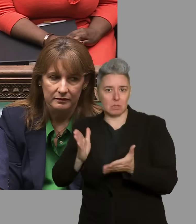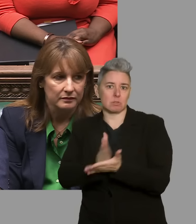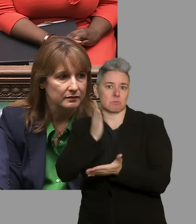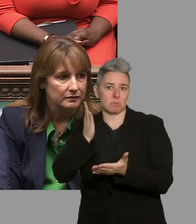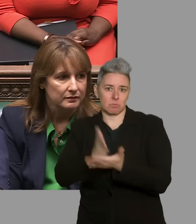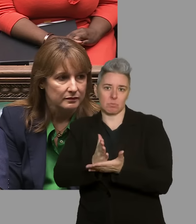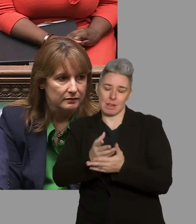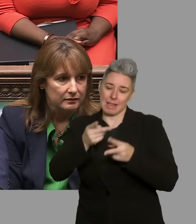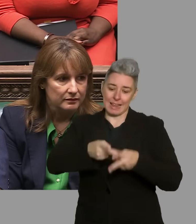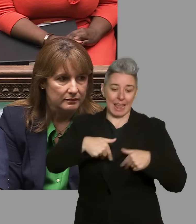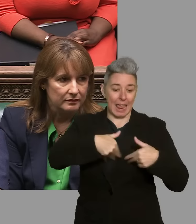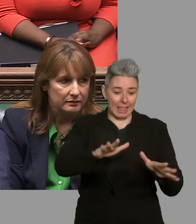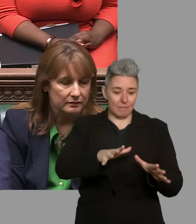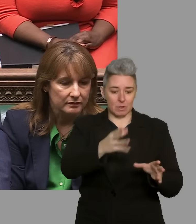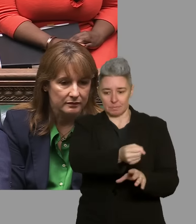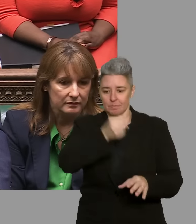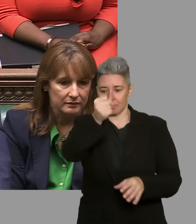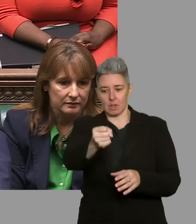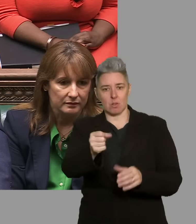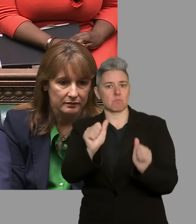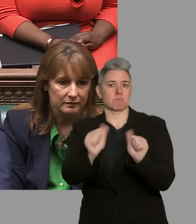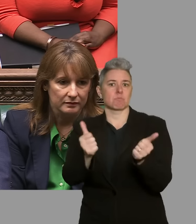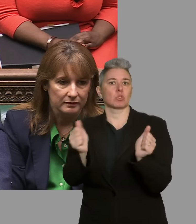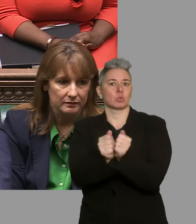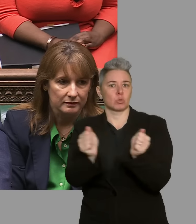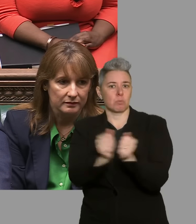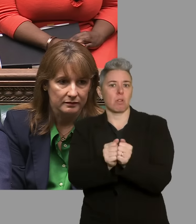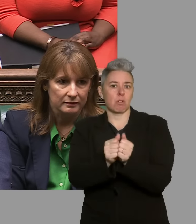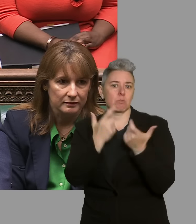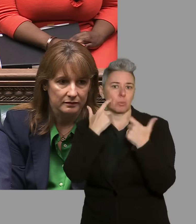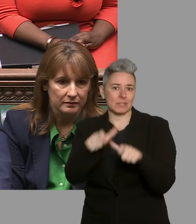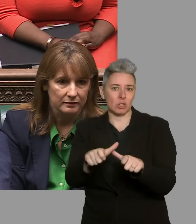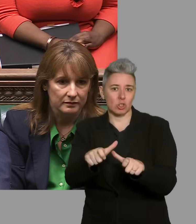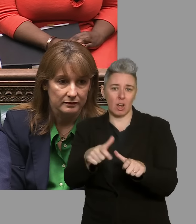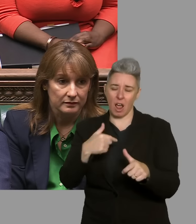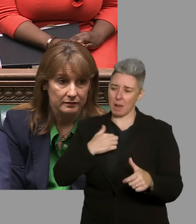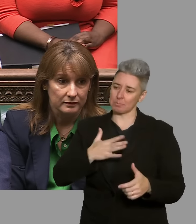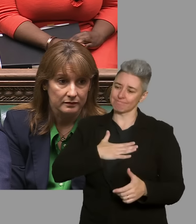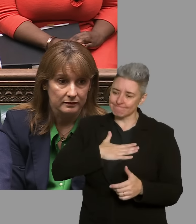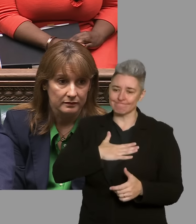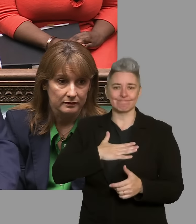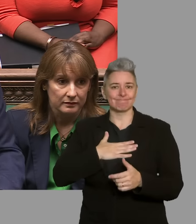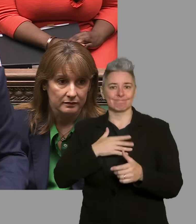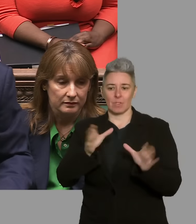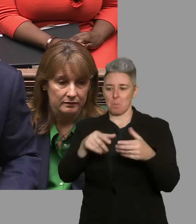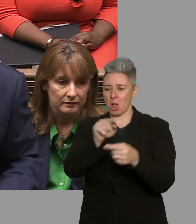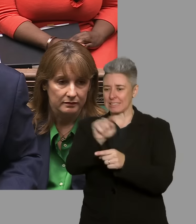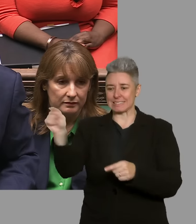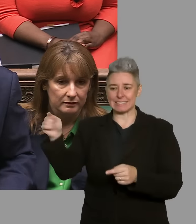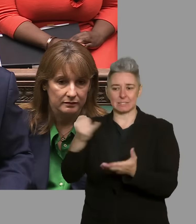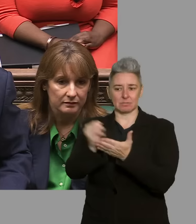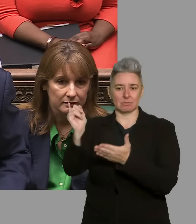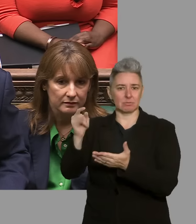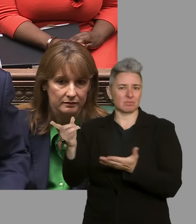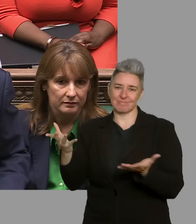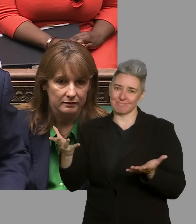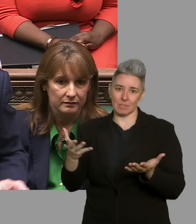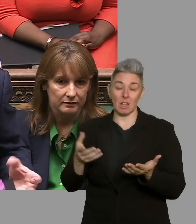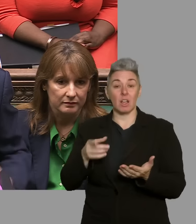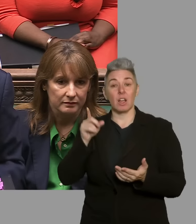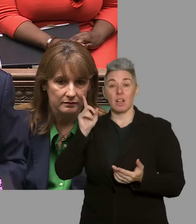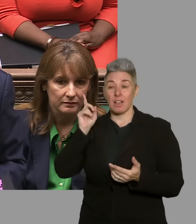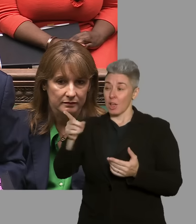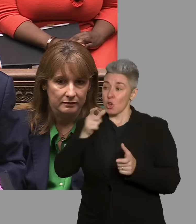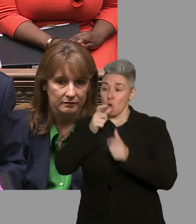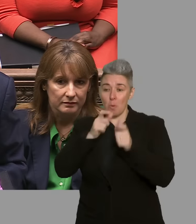about children in care being evil are utterly appalling. And now the member for Clacton has heard